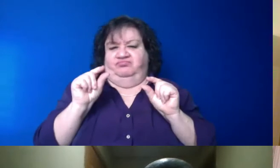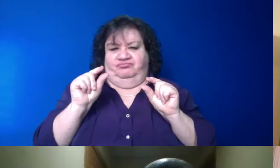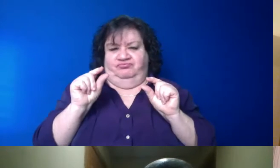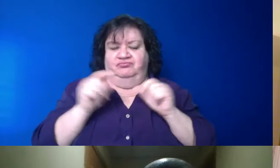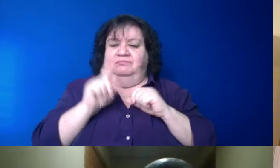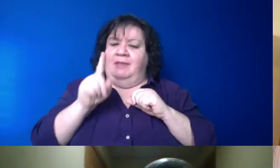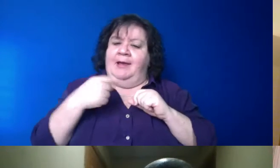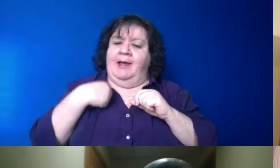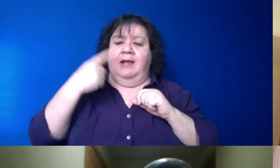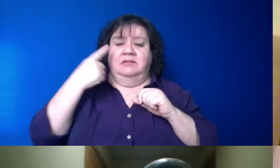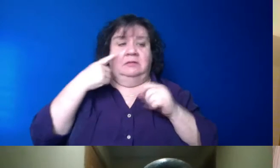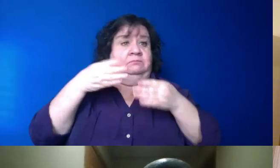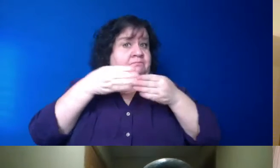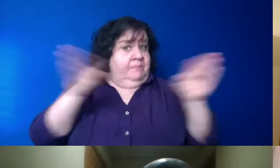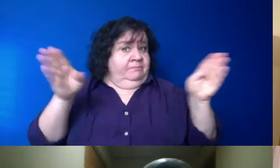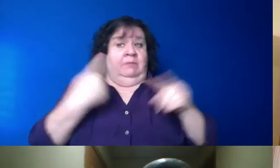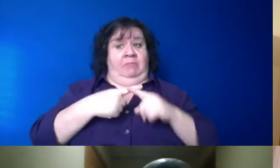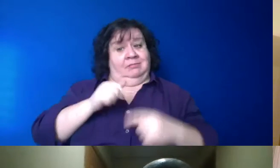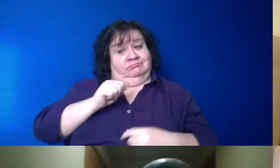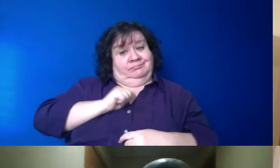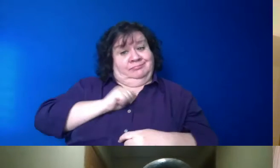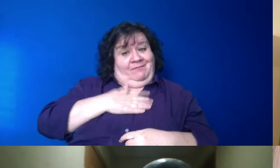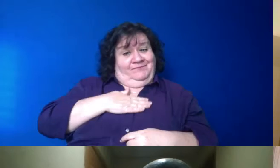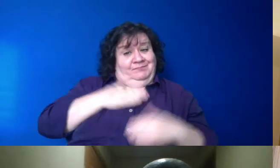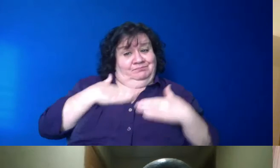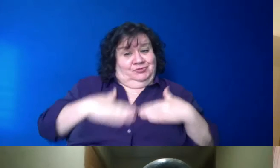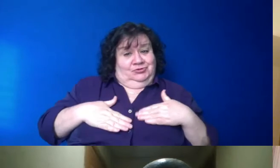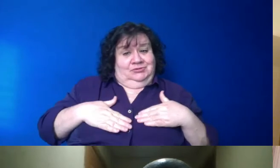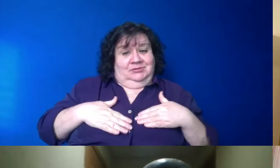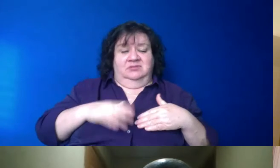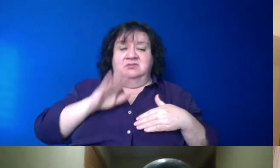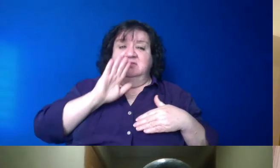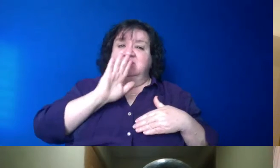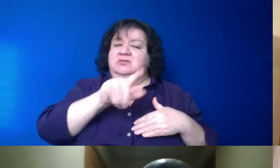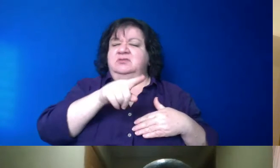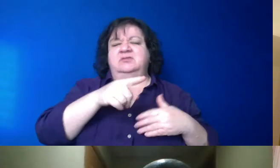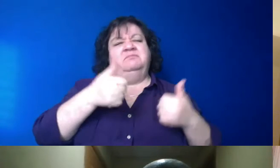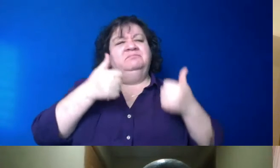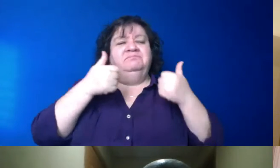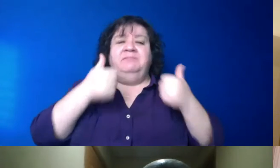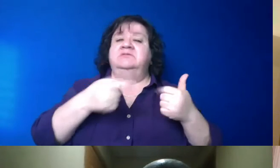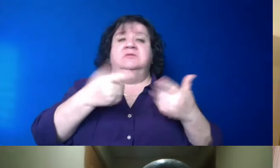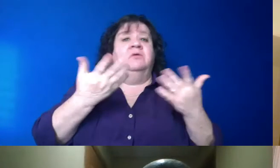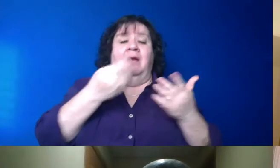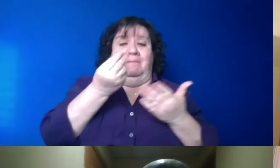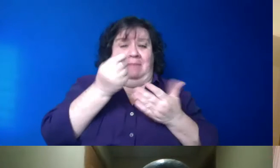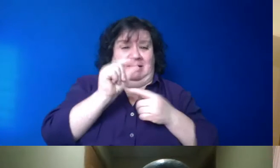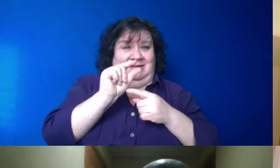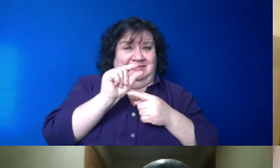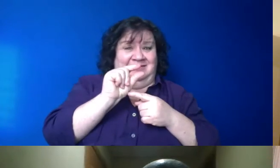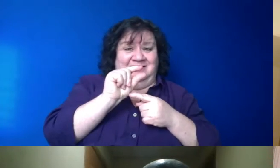based on non-coercive measures. I do agree, I'm not sure it was part of the same question, that the way